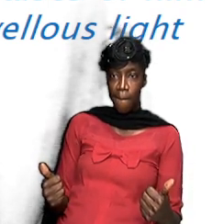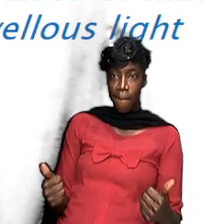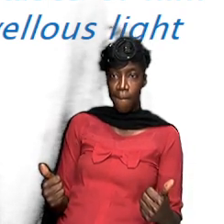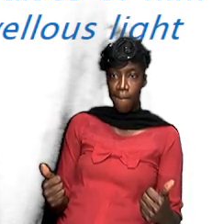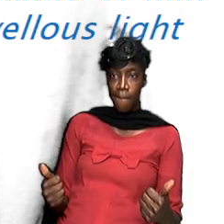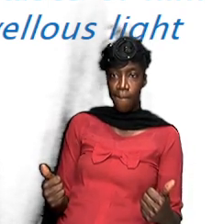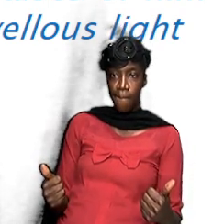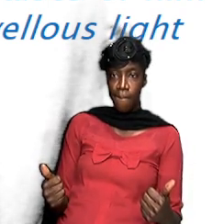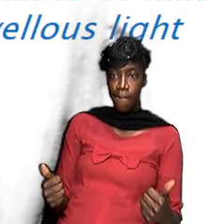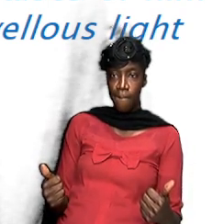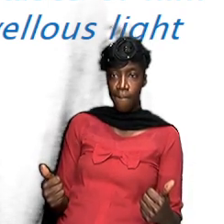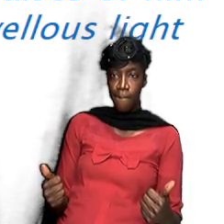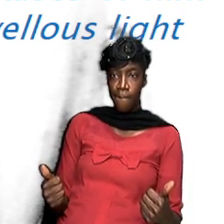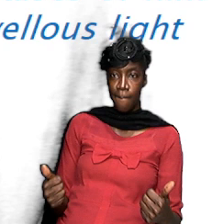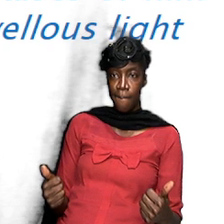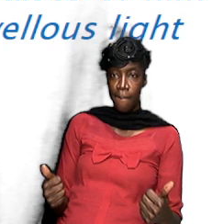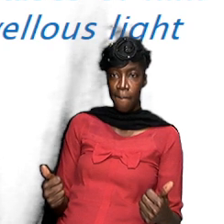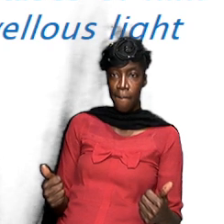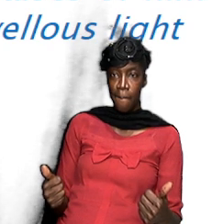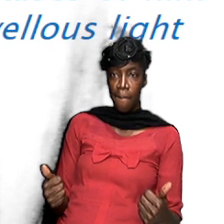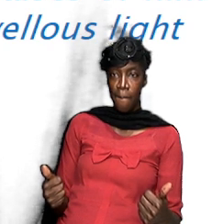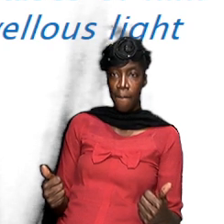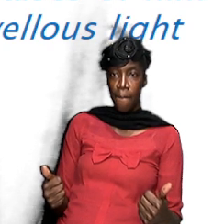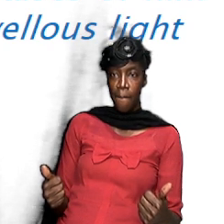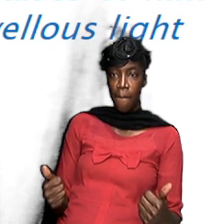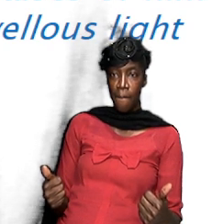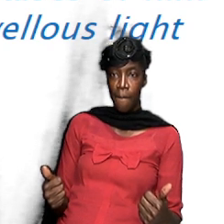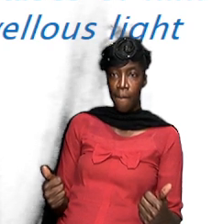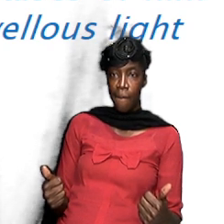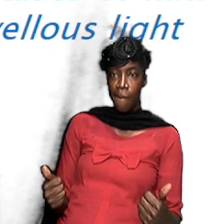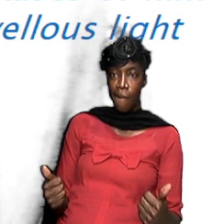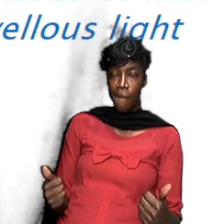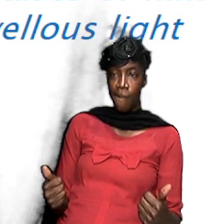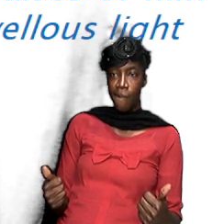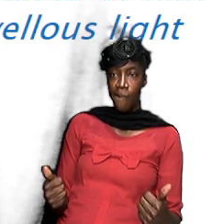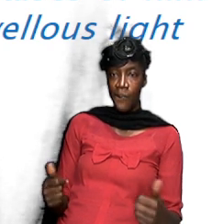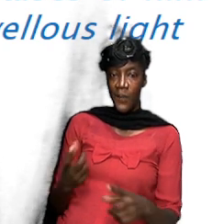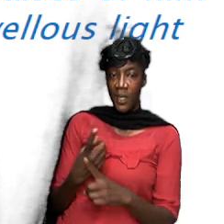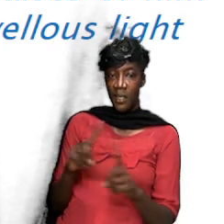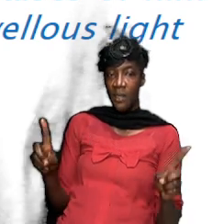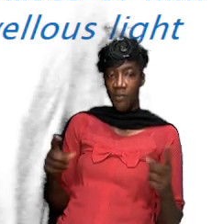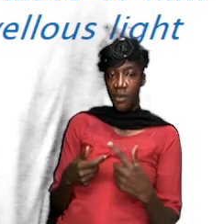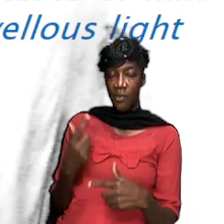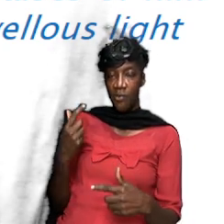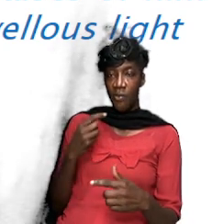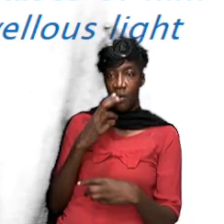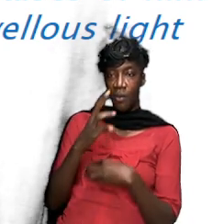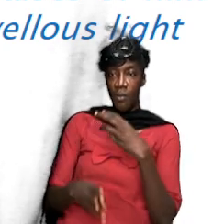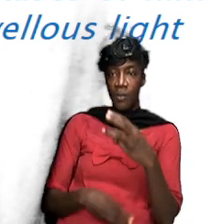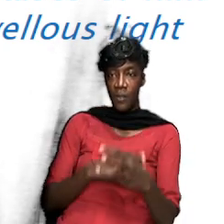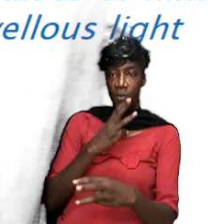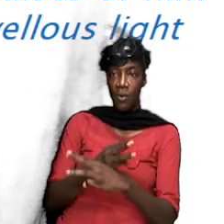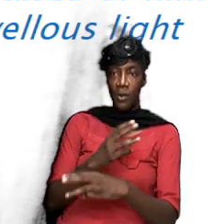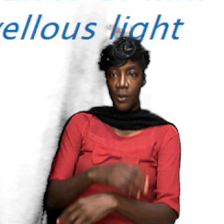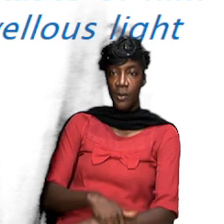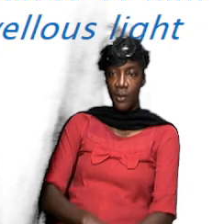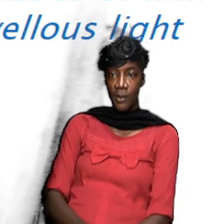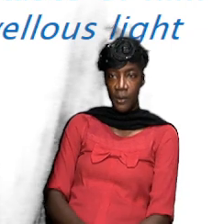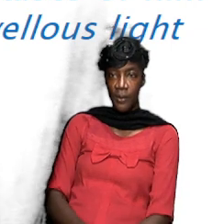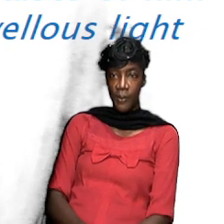God calls us to be separate. He calls us to be different from the world.